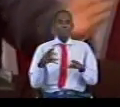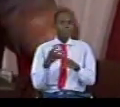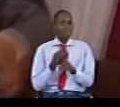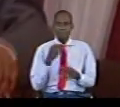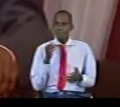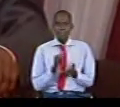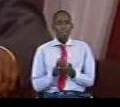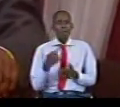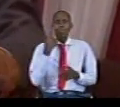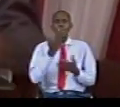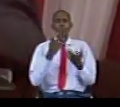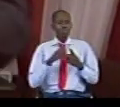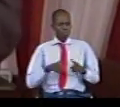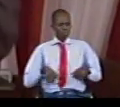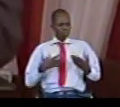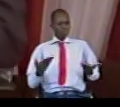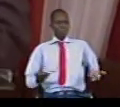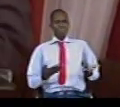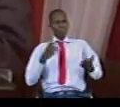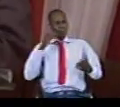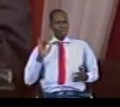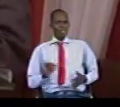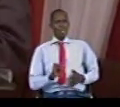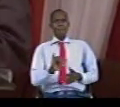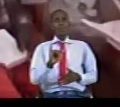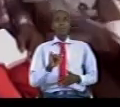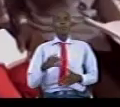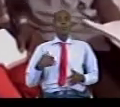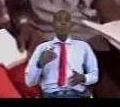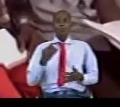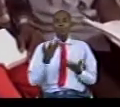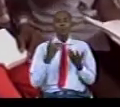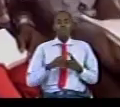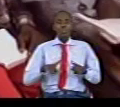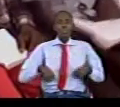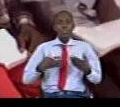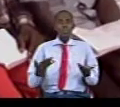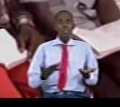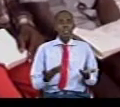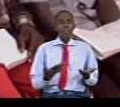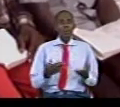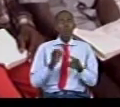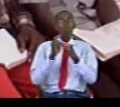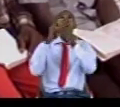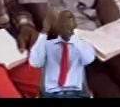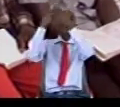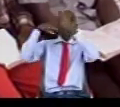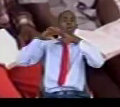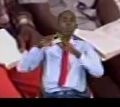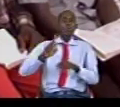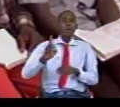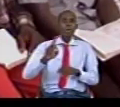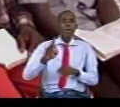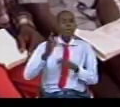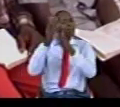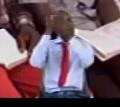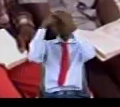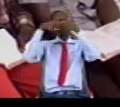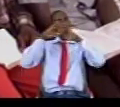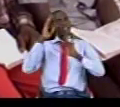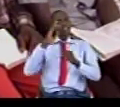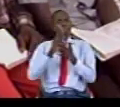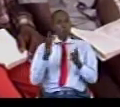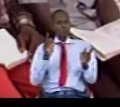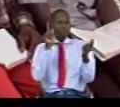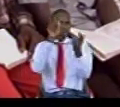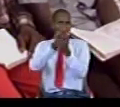dusty earth forever and ever? Where do you want to live forever? Somebody comes to you, but selling something and selling something and say,